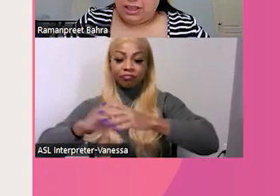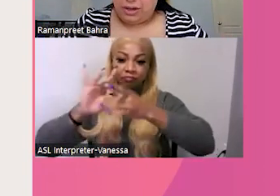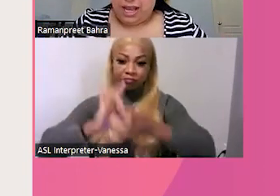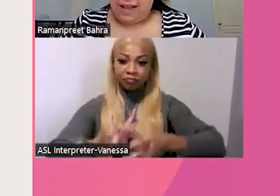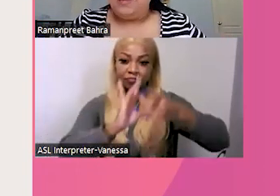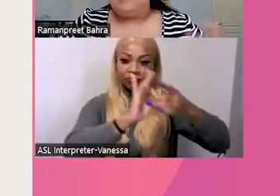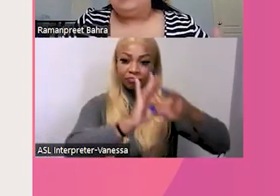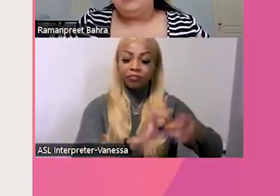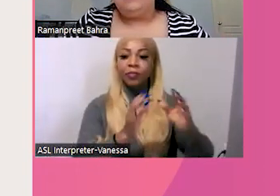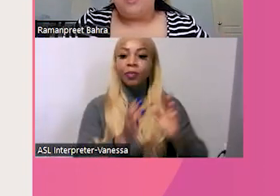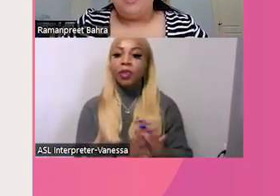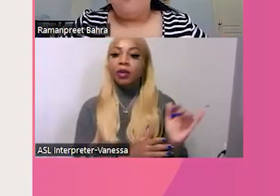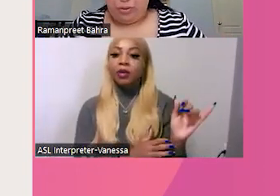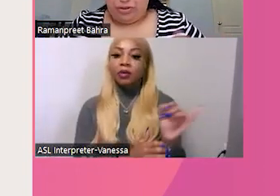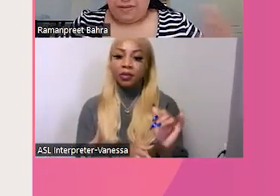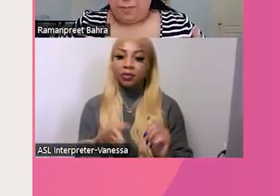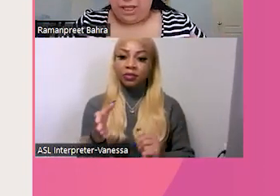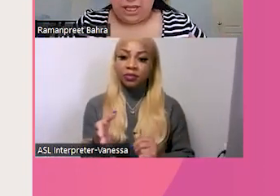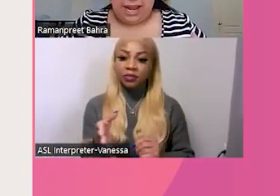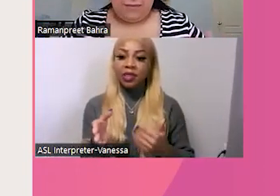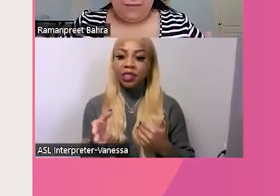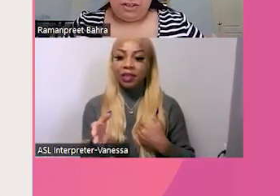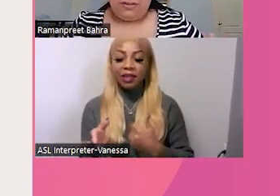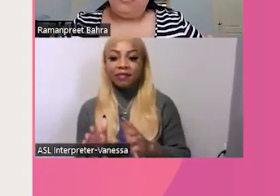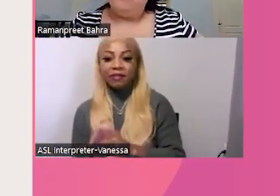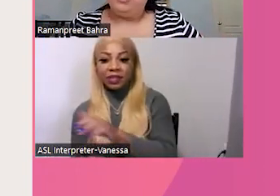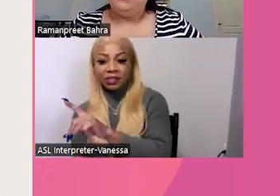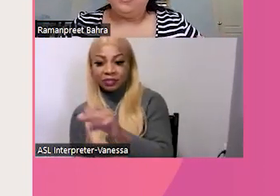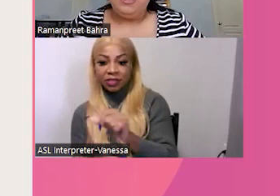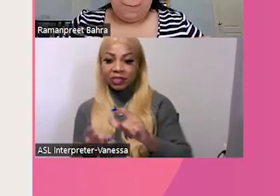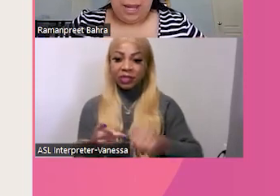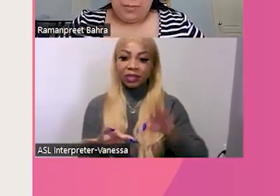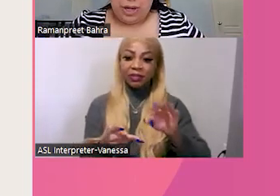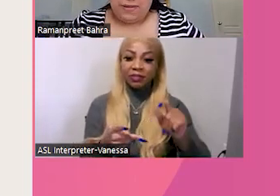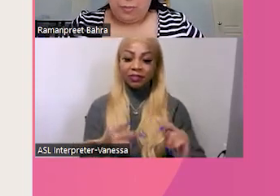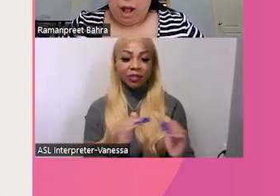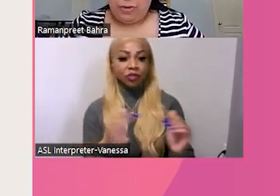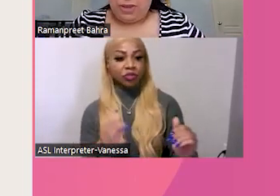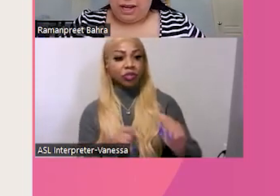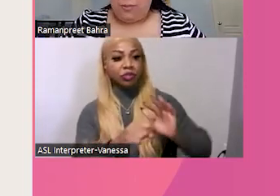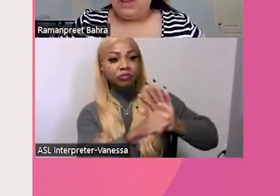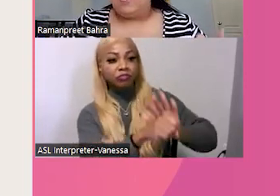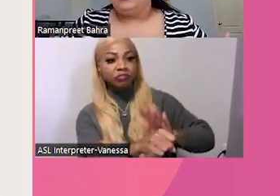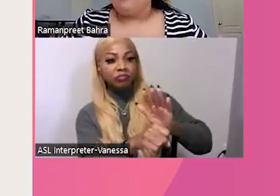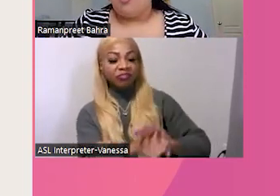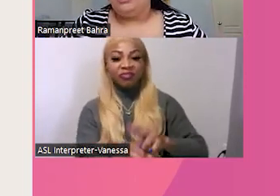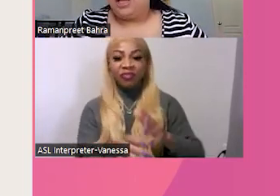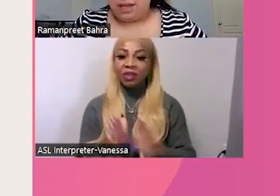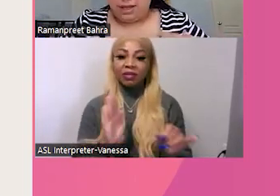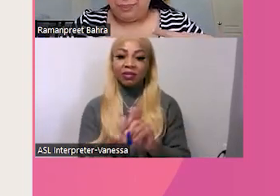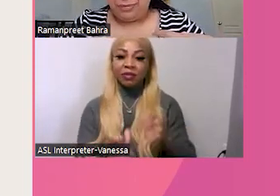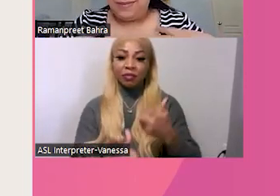Intersectionality theory as a tenet of both disability and fat justice movements pinpoints the problems that come with taking